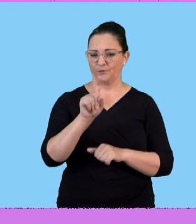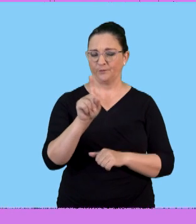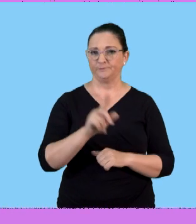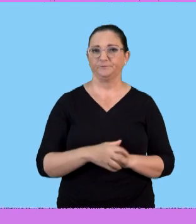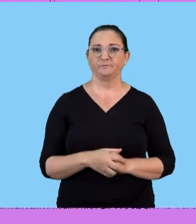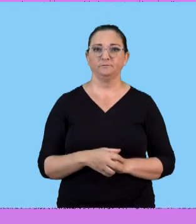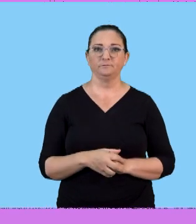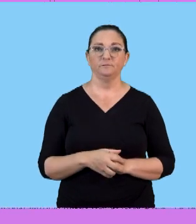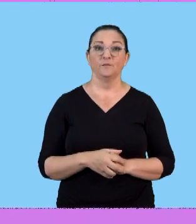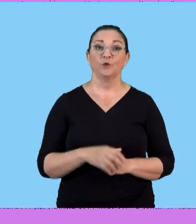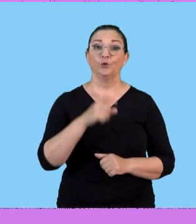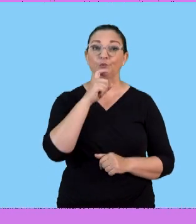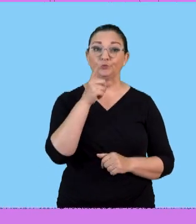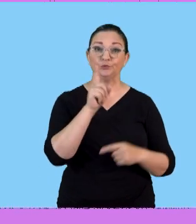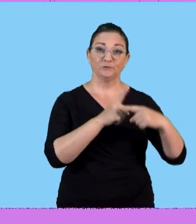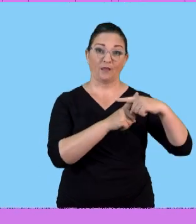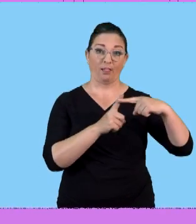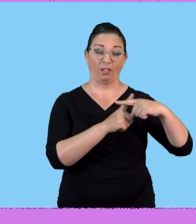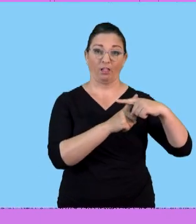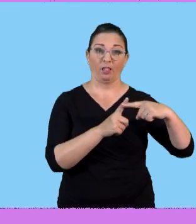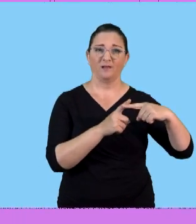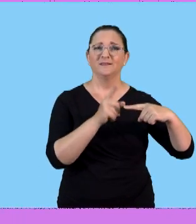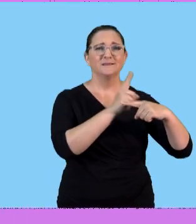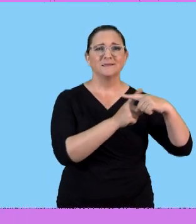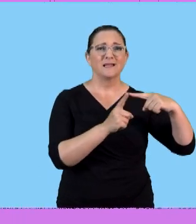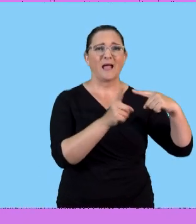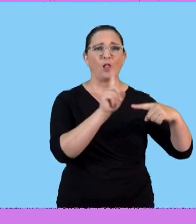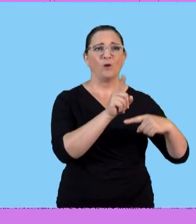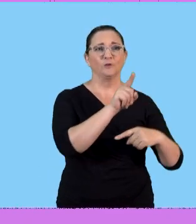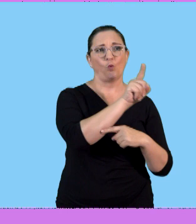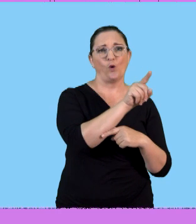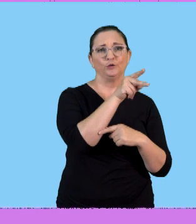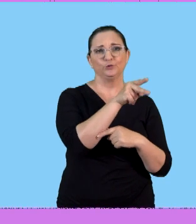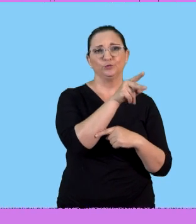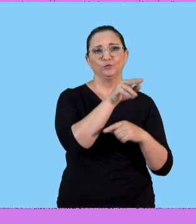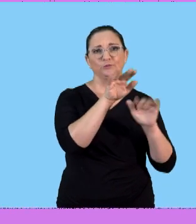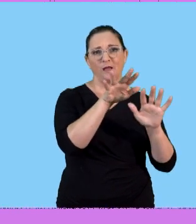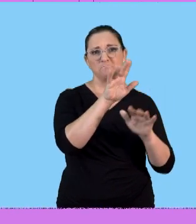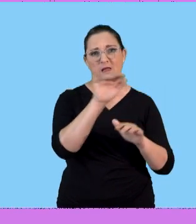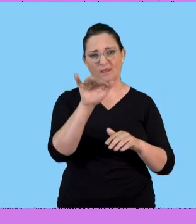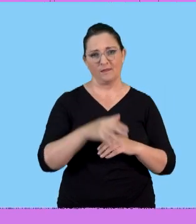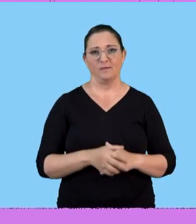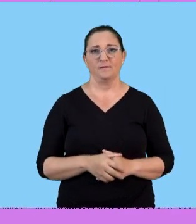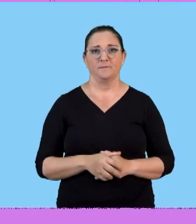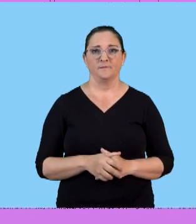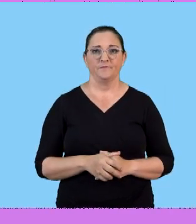question, it says, use the scale. Right, so what is the scale? There's the scale of our map, 1:10